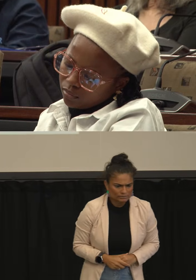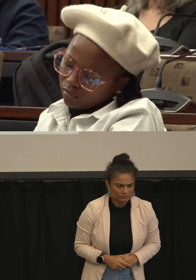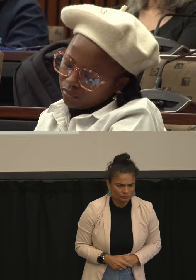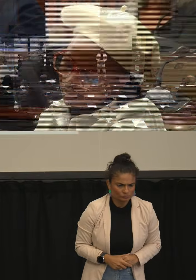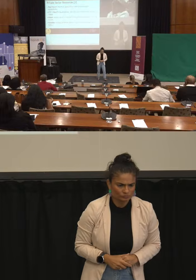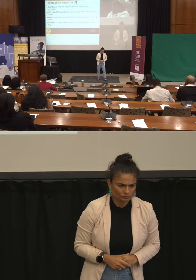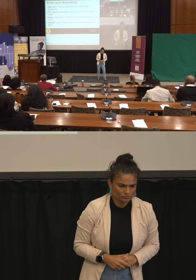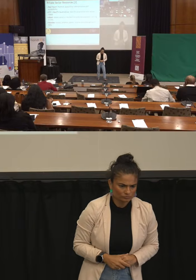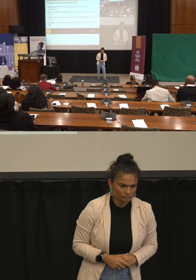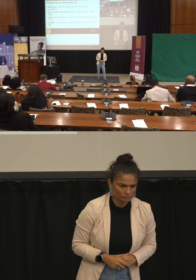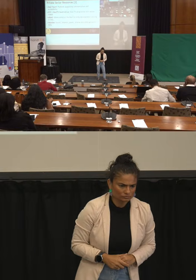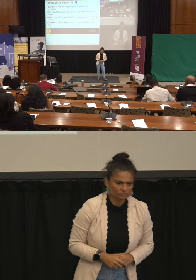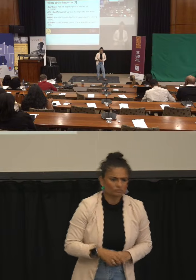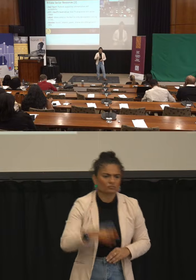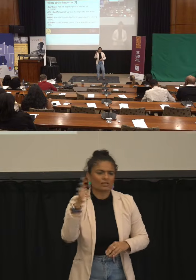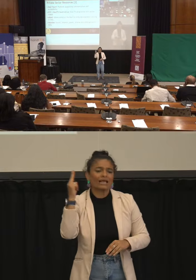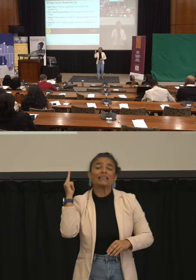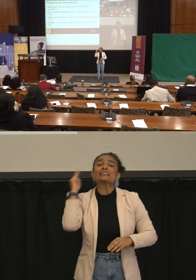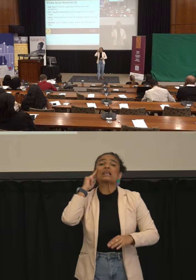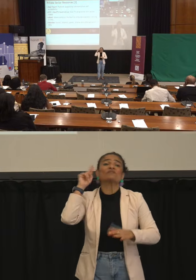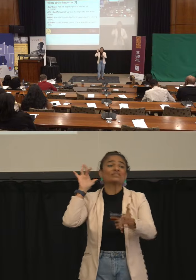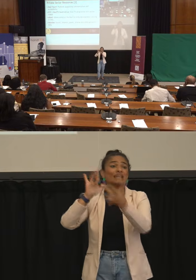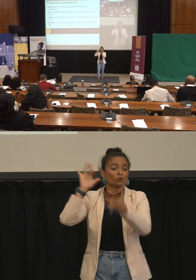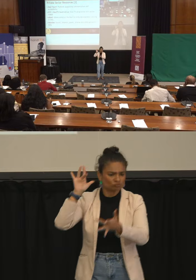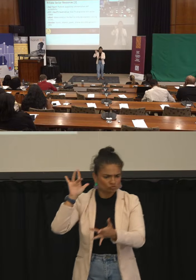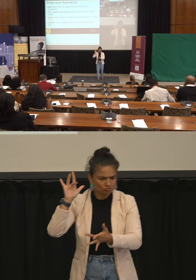media items that they share.